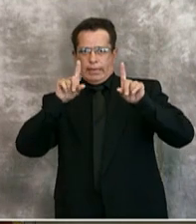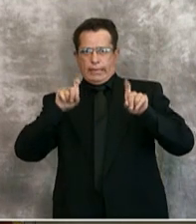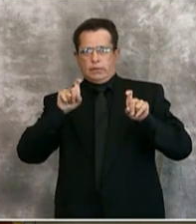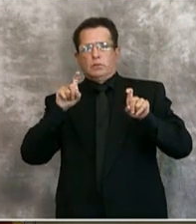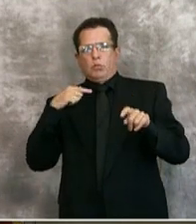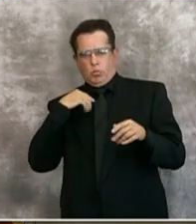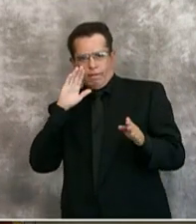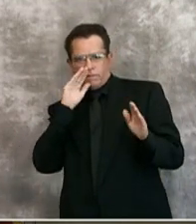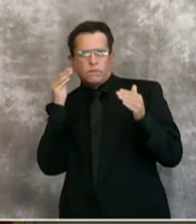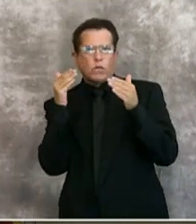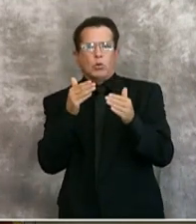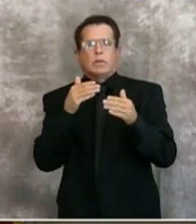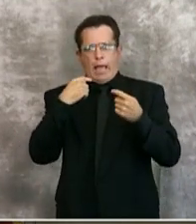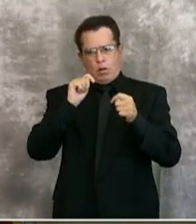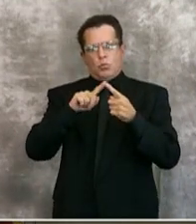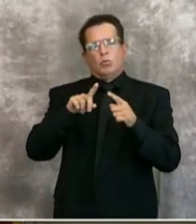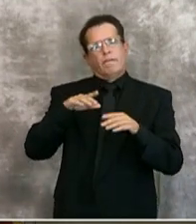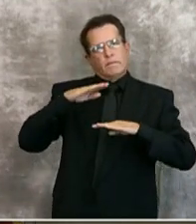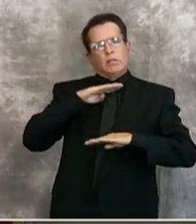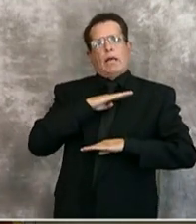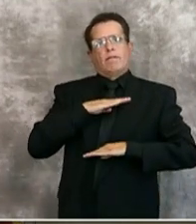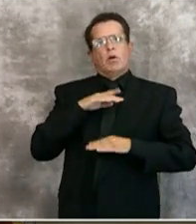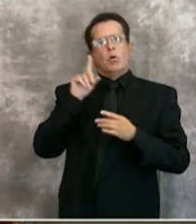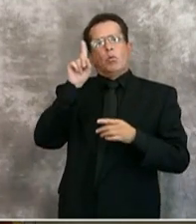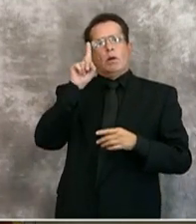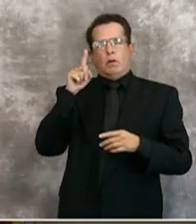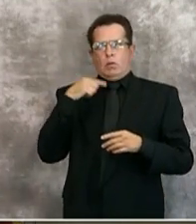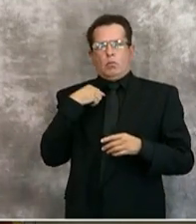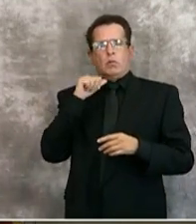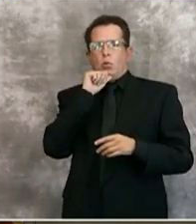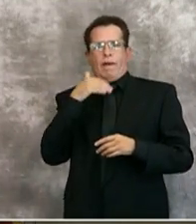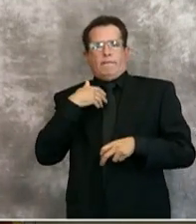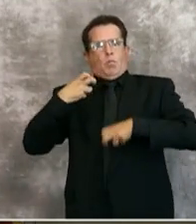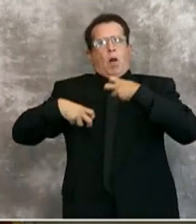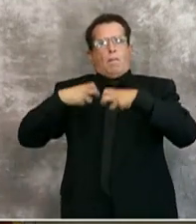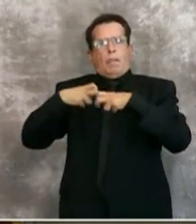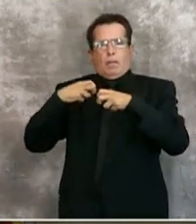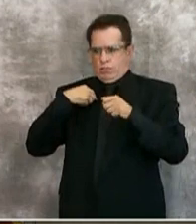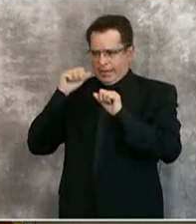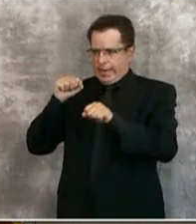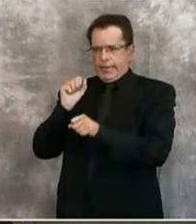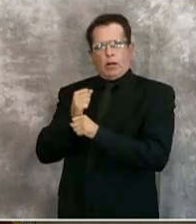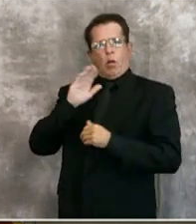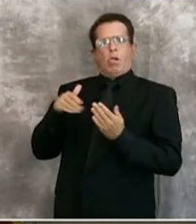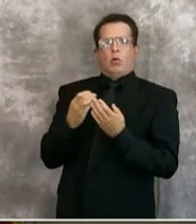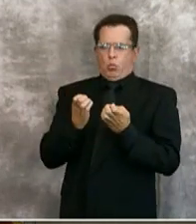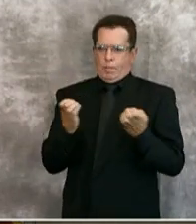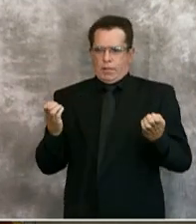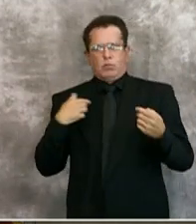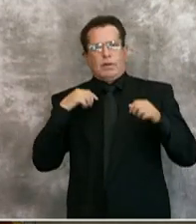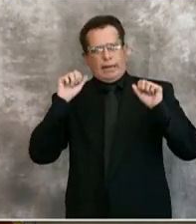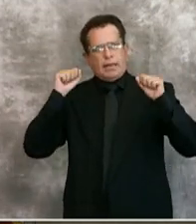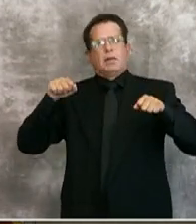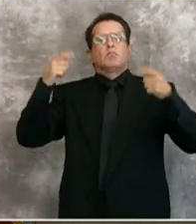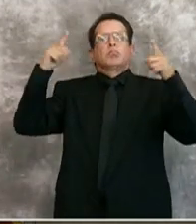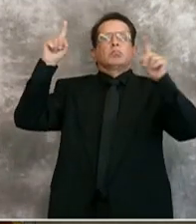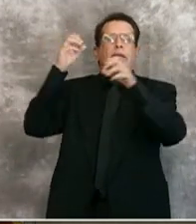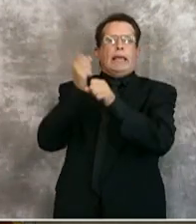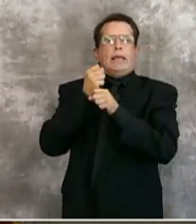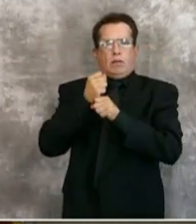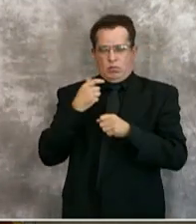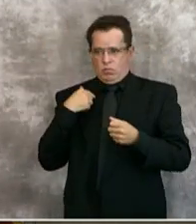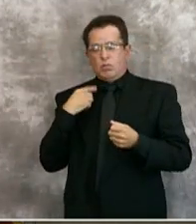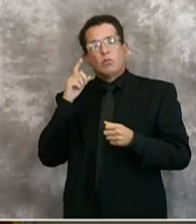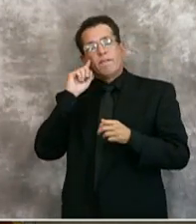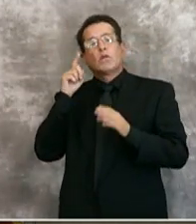on addressing some of those areas where we could avoid the existing choke points in the supply chain. For example, we moved quickly to